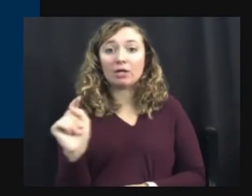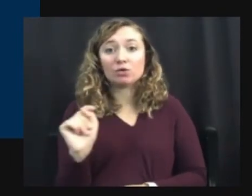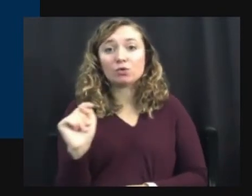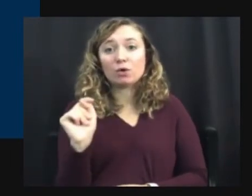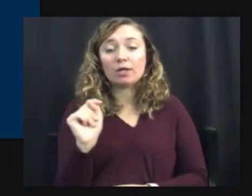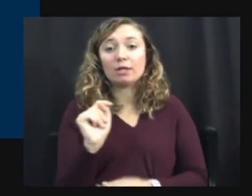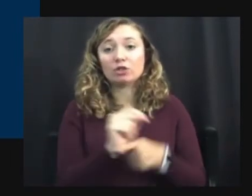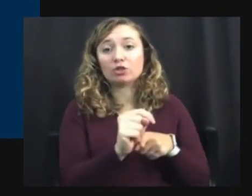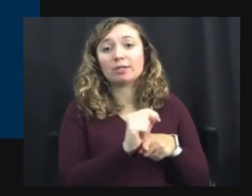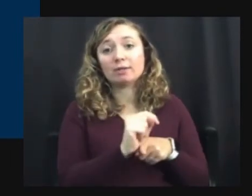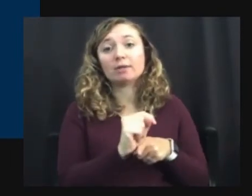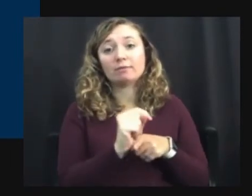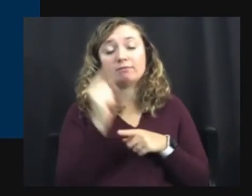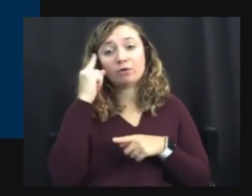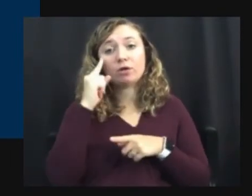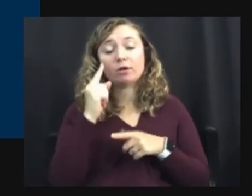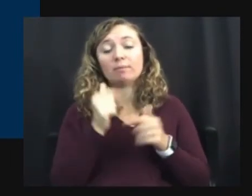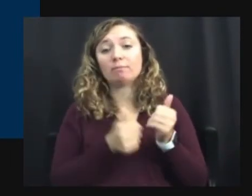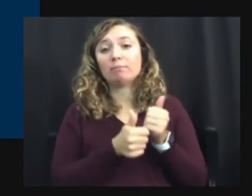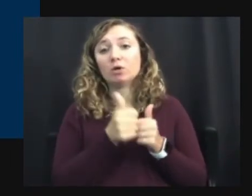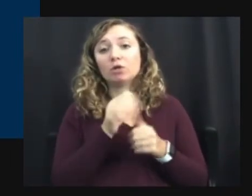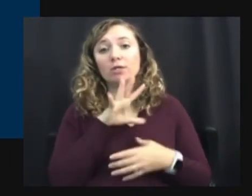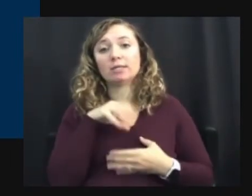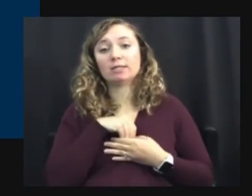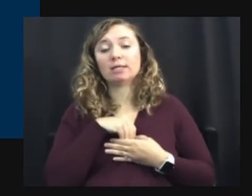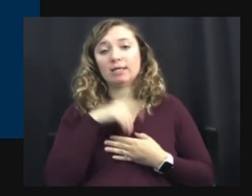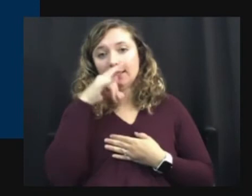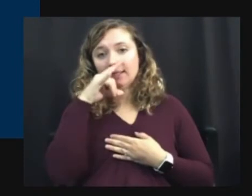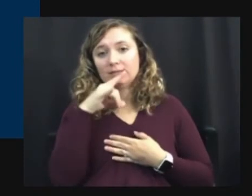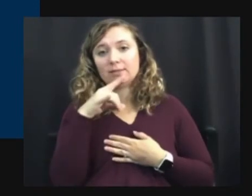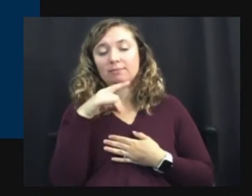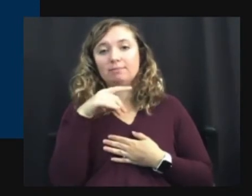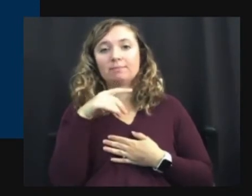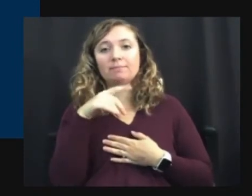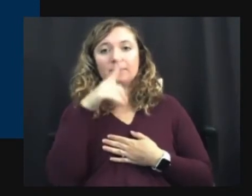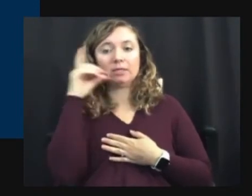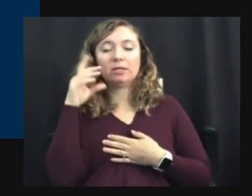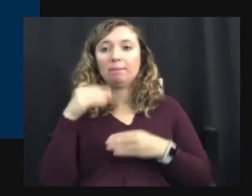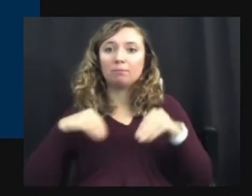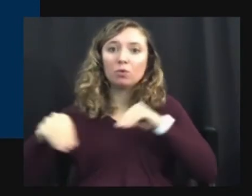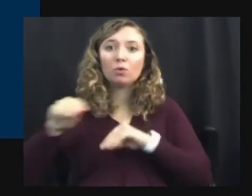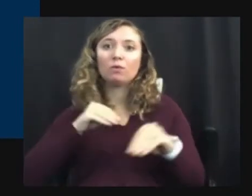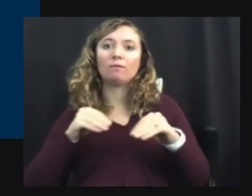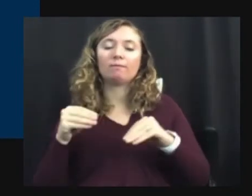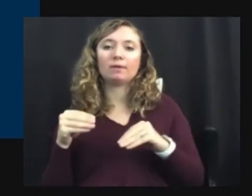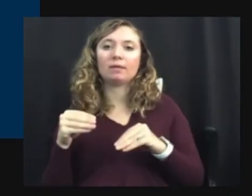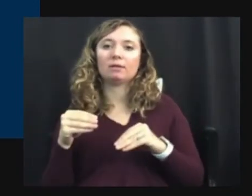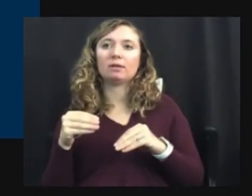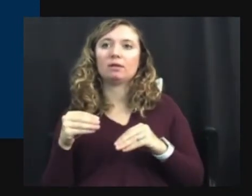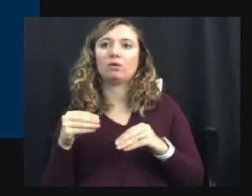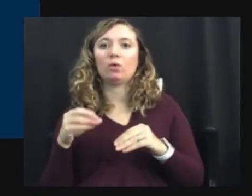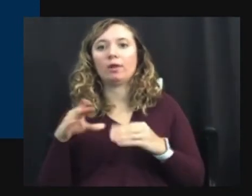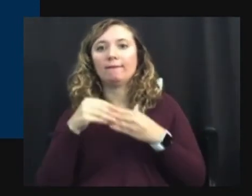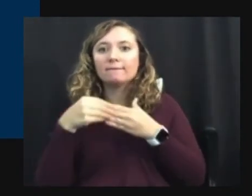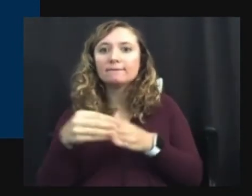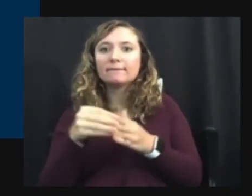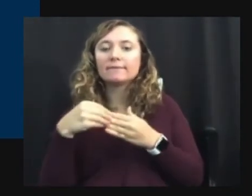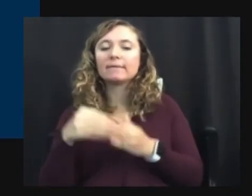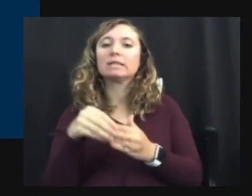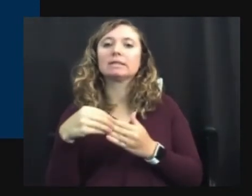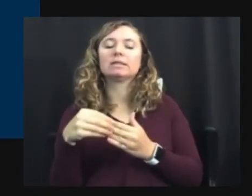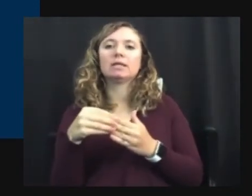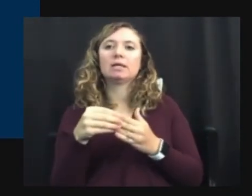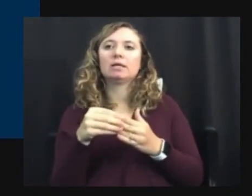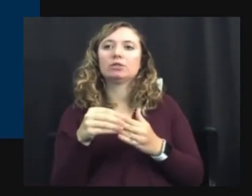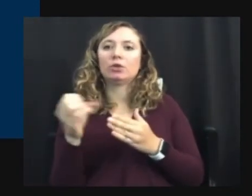reasons. A lot of them have hypermobility, or they're really stretchy tissues, and so